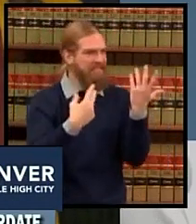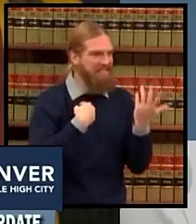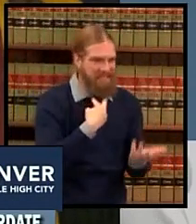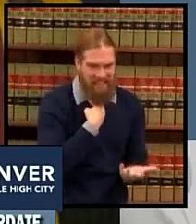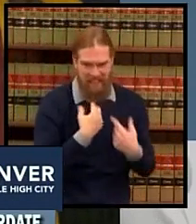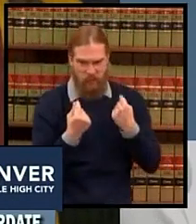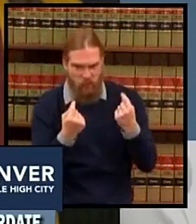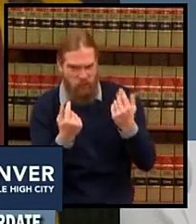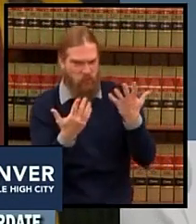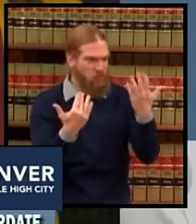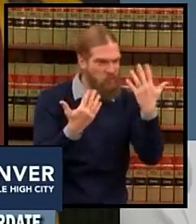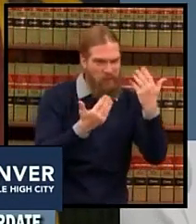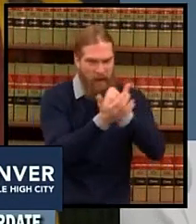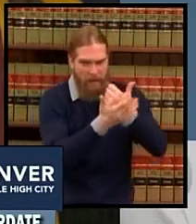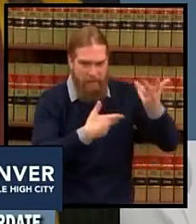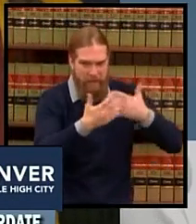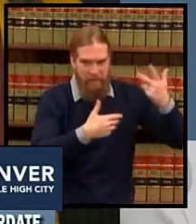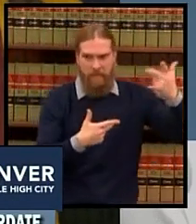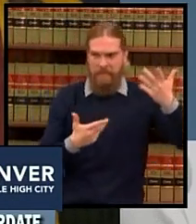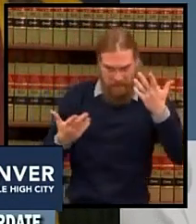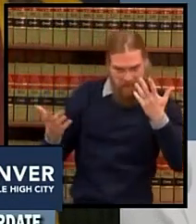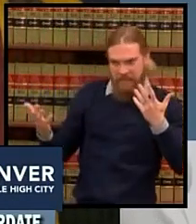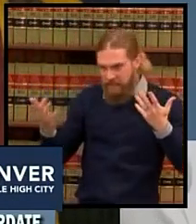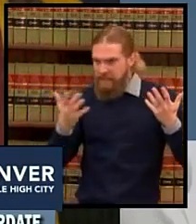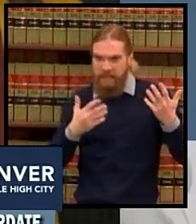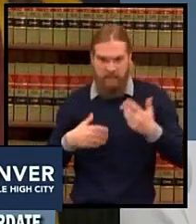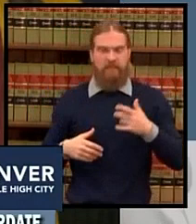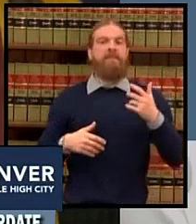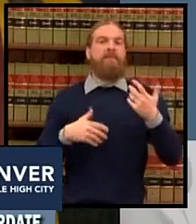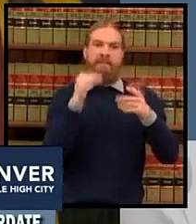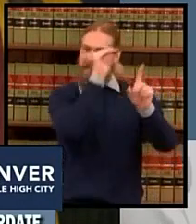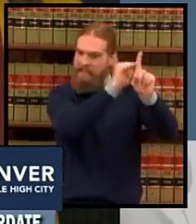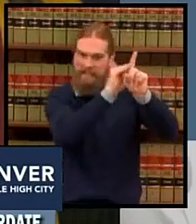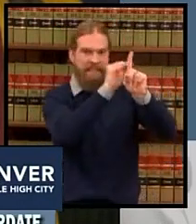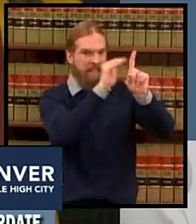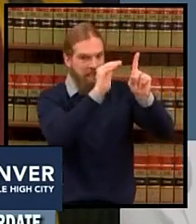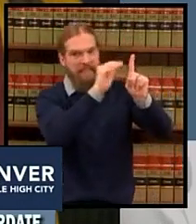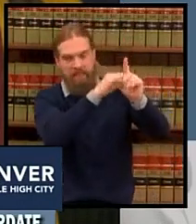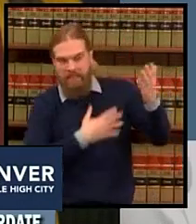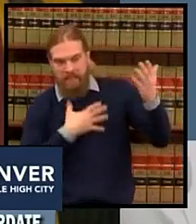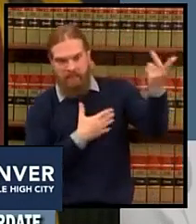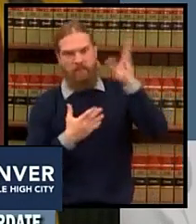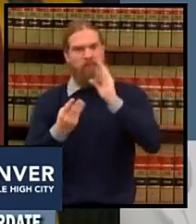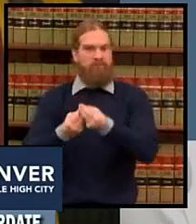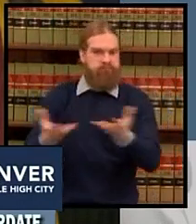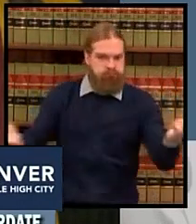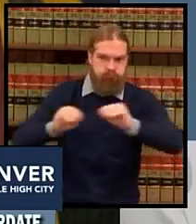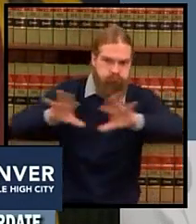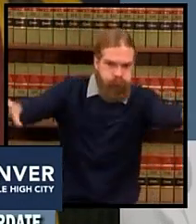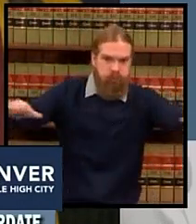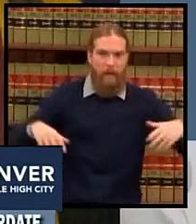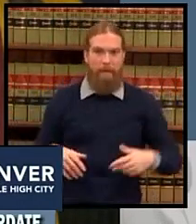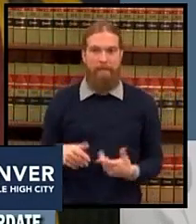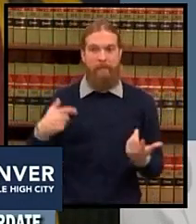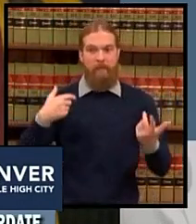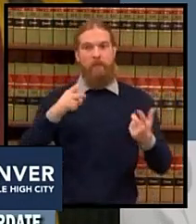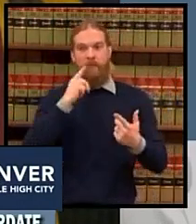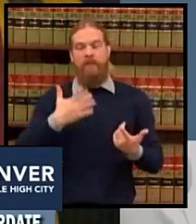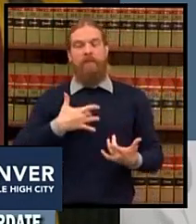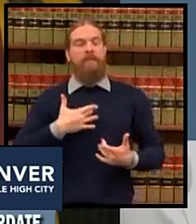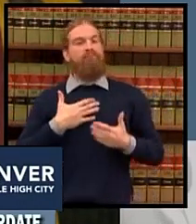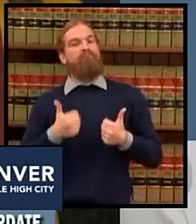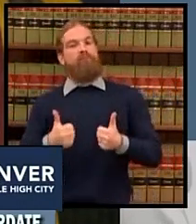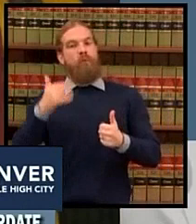again, it's been really refreshing to know the Biden administration is listening to mayors when it comes to the need for financial support, for direct